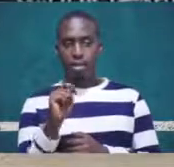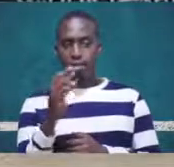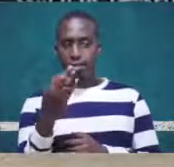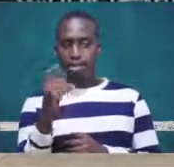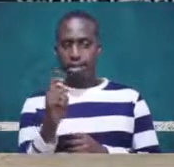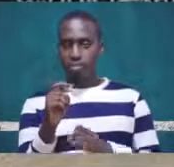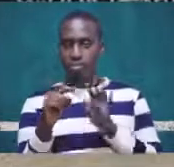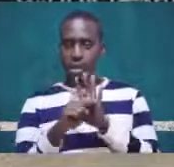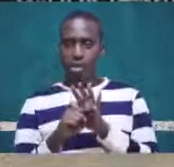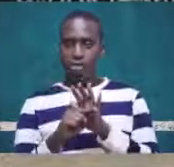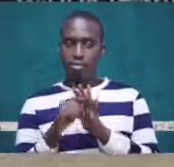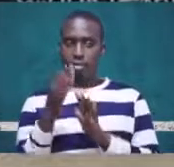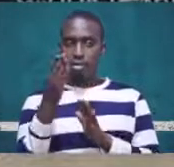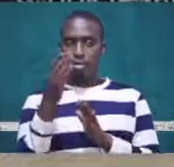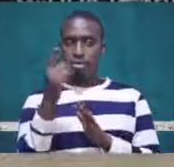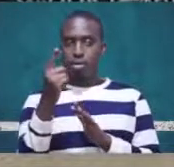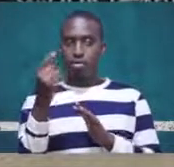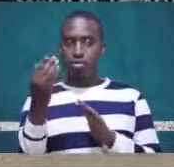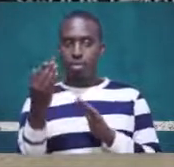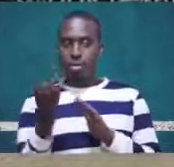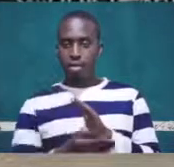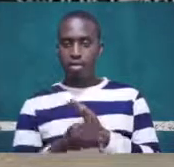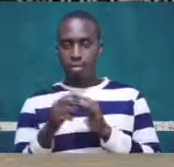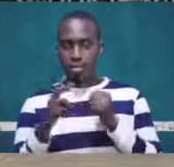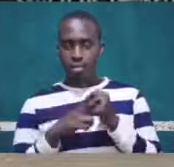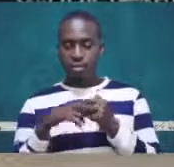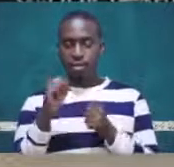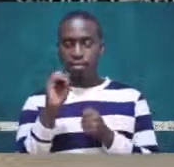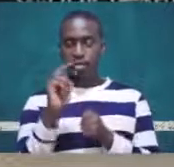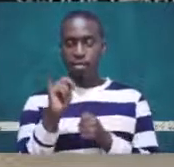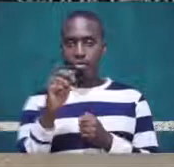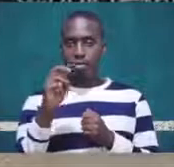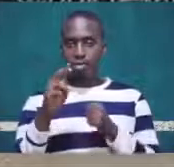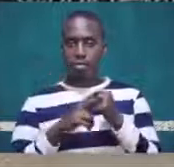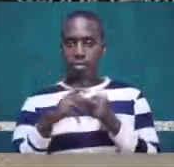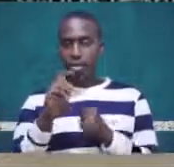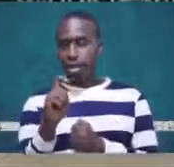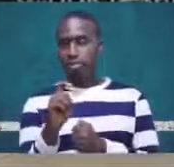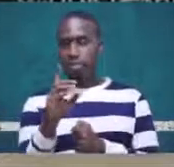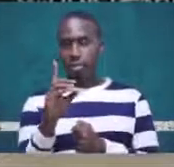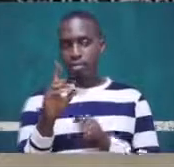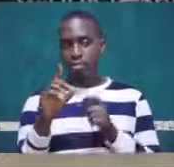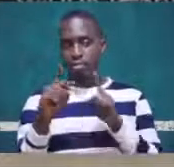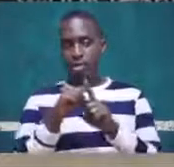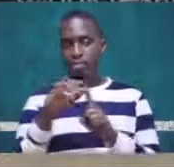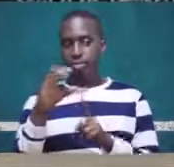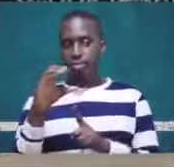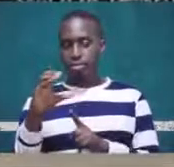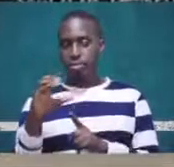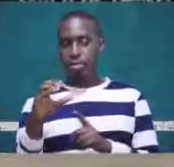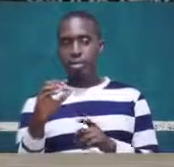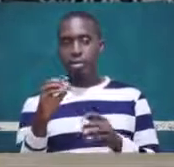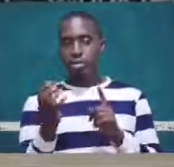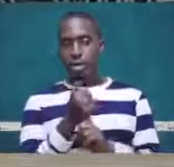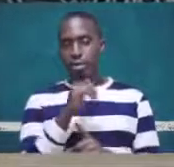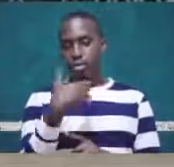3x minus 1 over 7 sine of 7x plus c to get 1